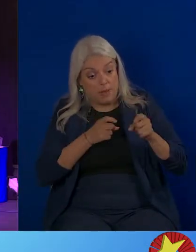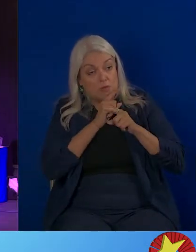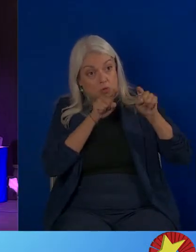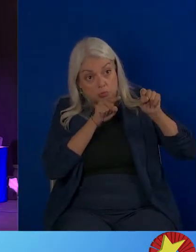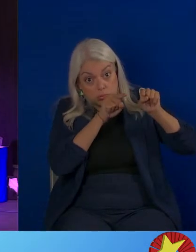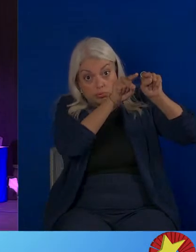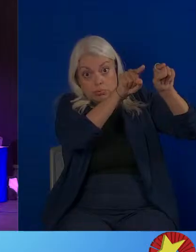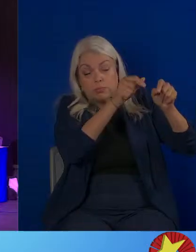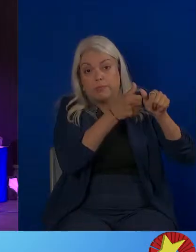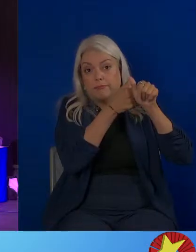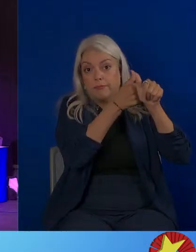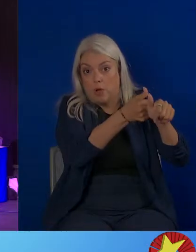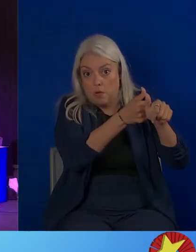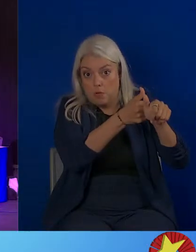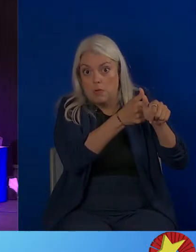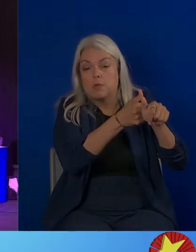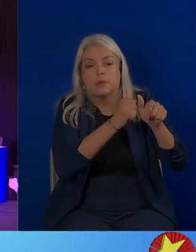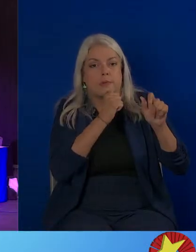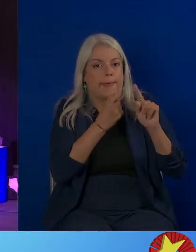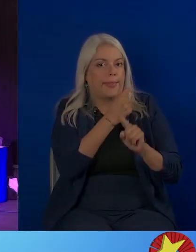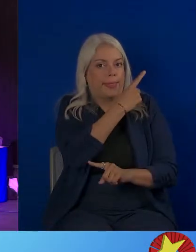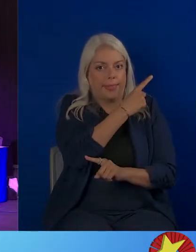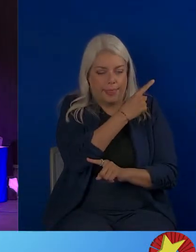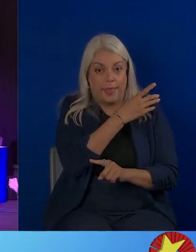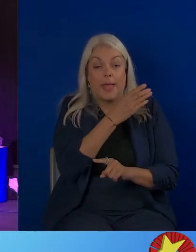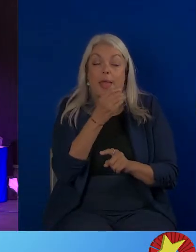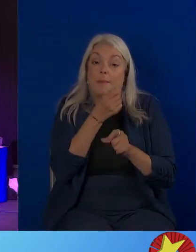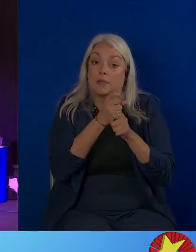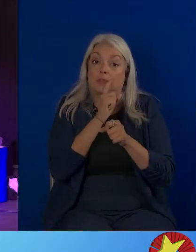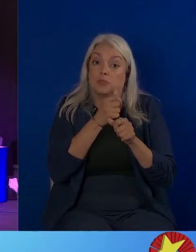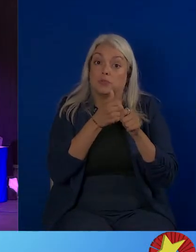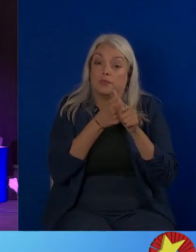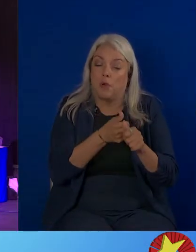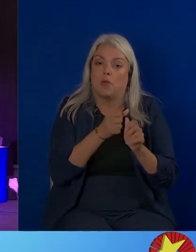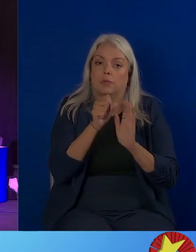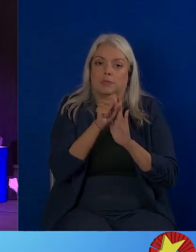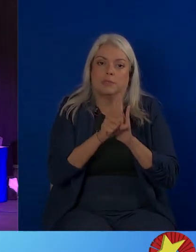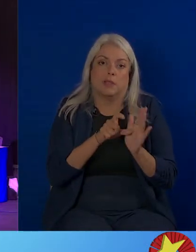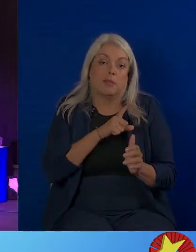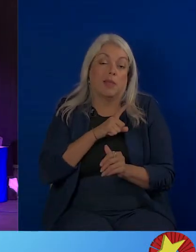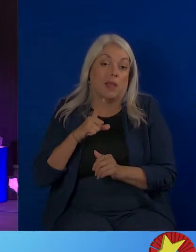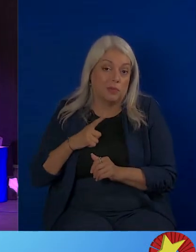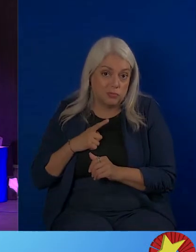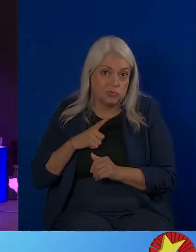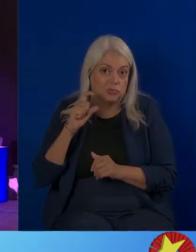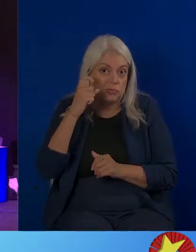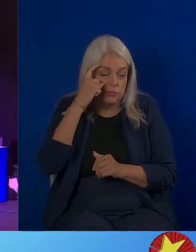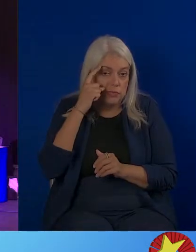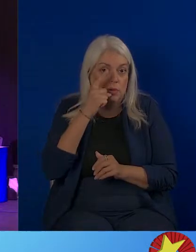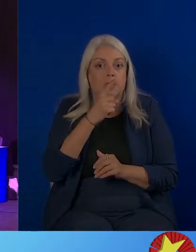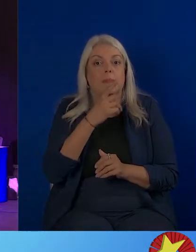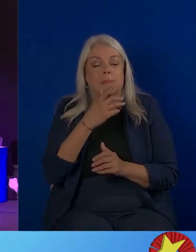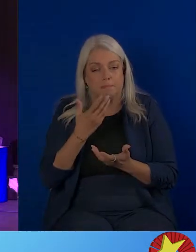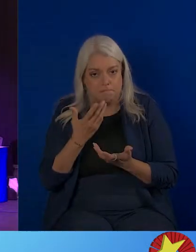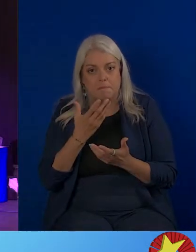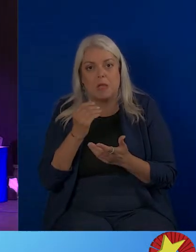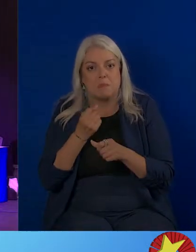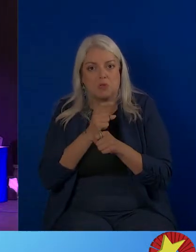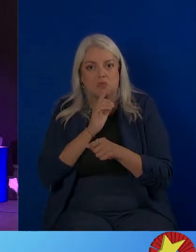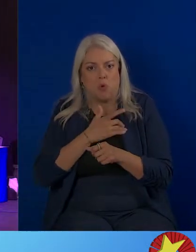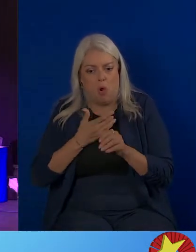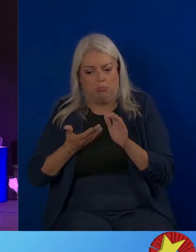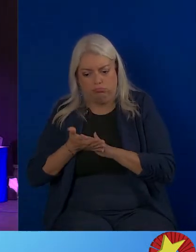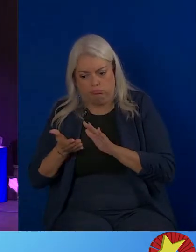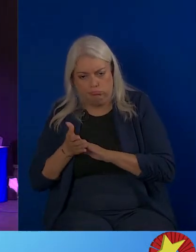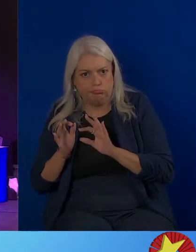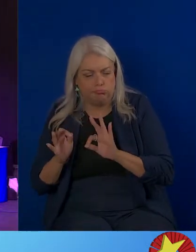we're following those policies, that our policies also follow state legislature, and then also that our policies are working for us as an agency. This is a